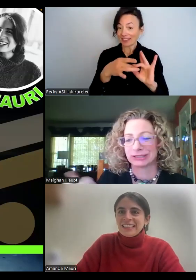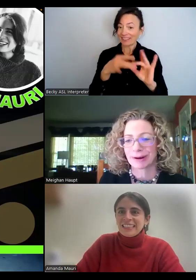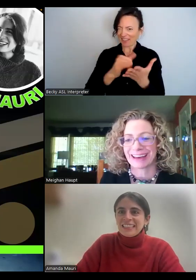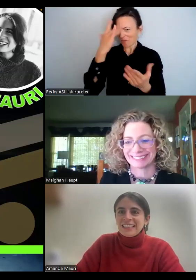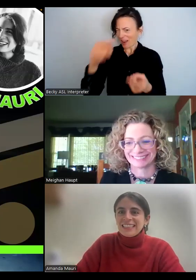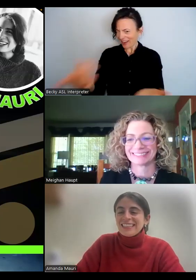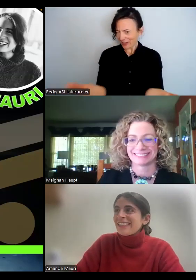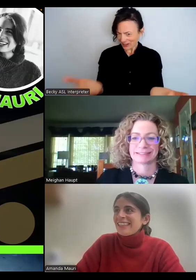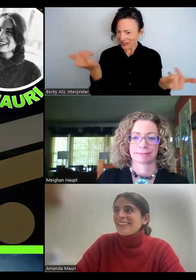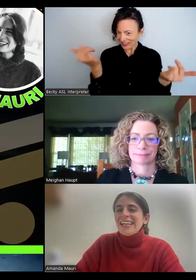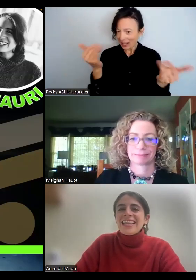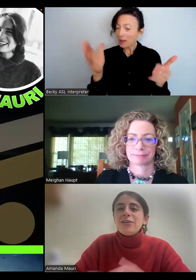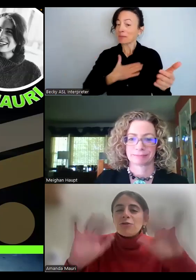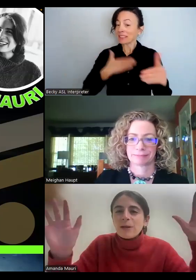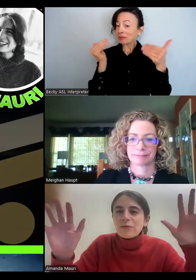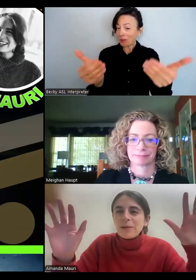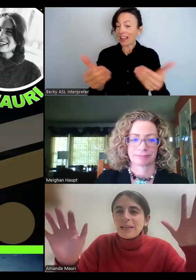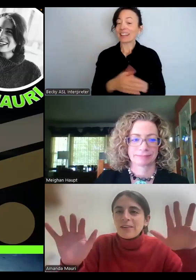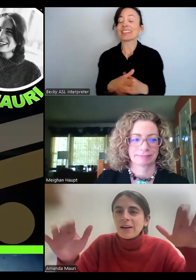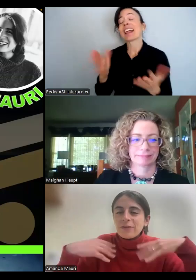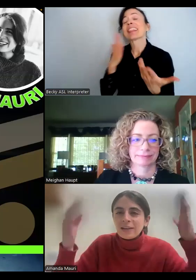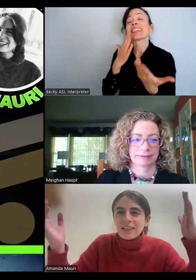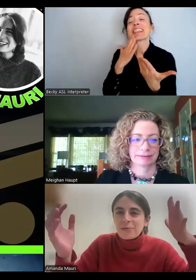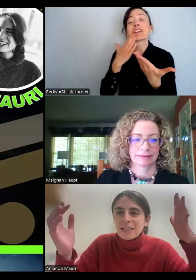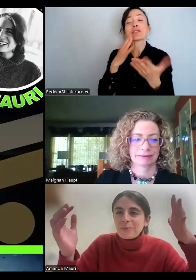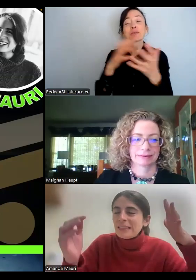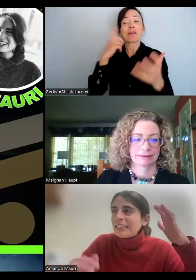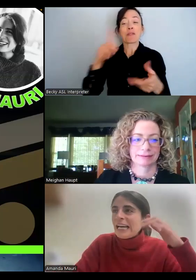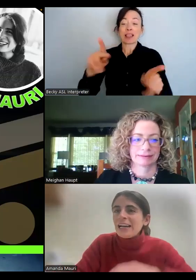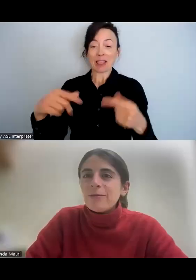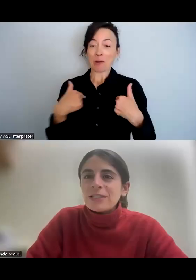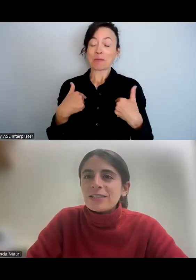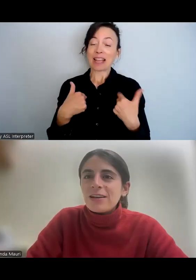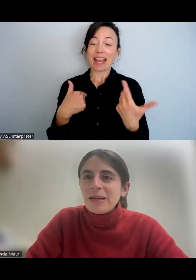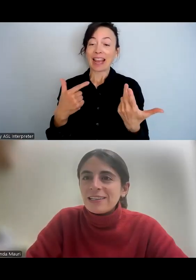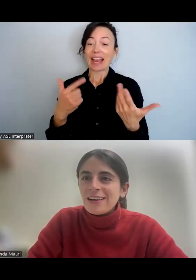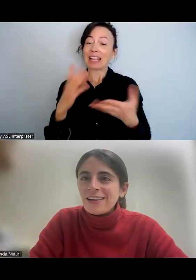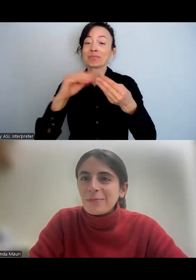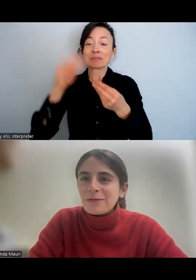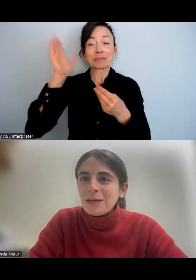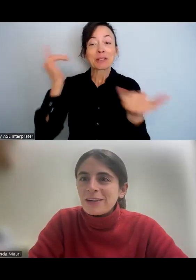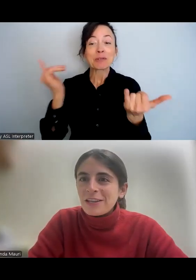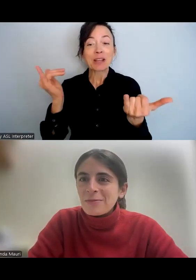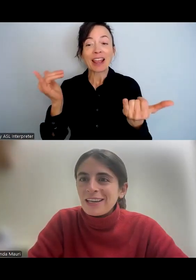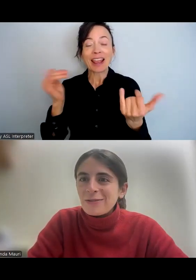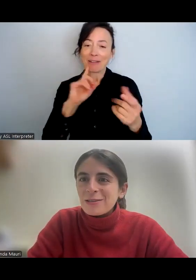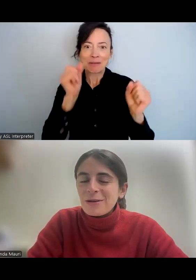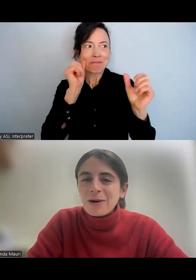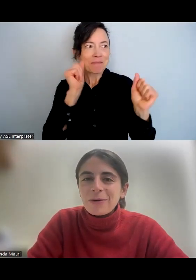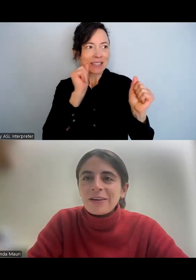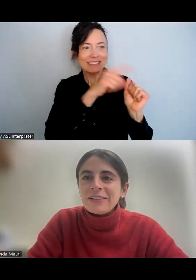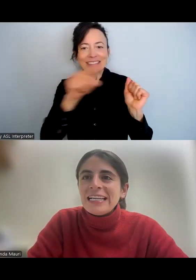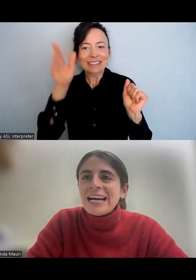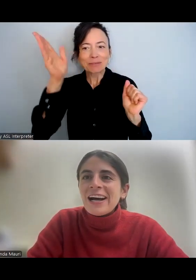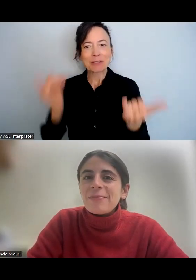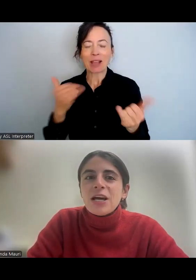now. Please go ahead. Great. Thank you so much for being for allowing me to speak today. Just an amazing lineup of speakers, and I'm really thrilled to be a